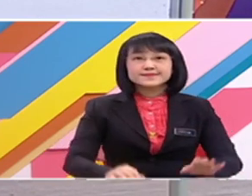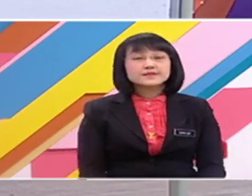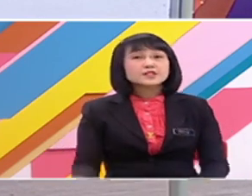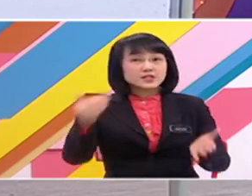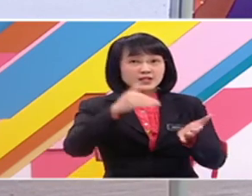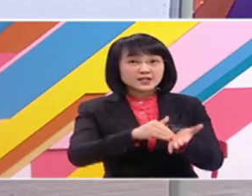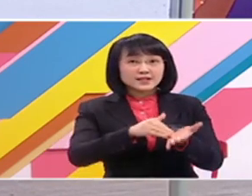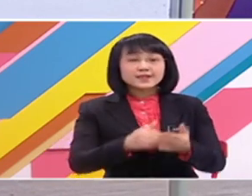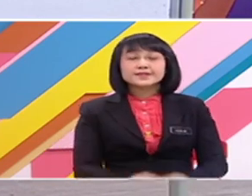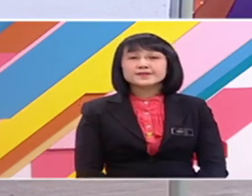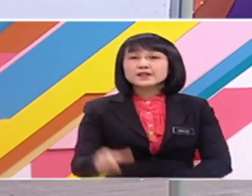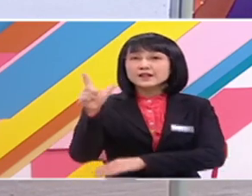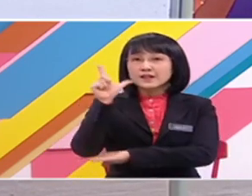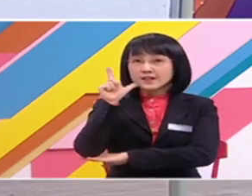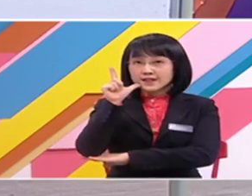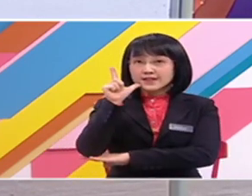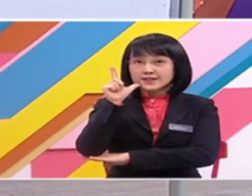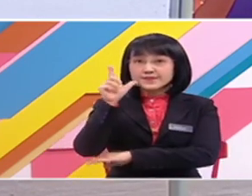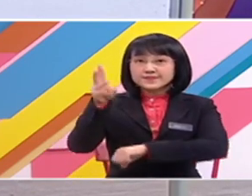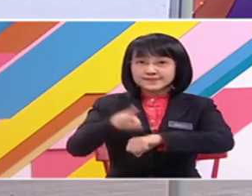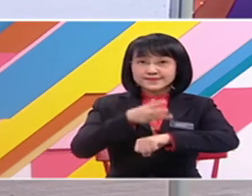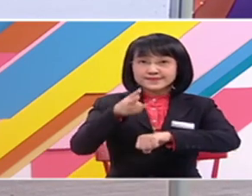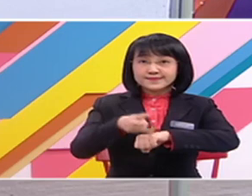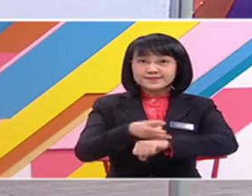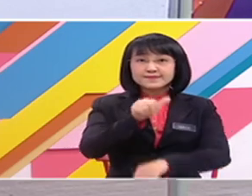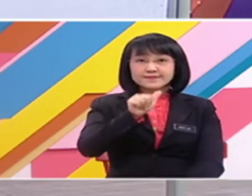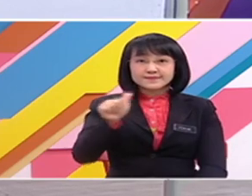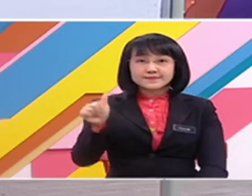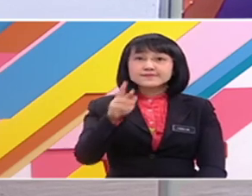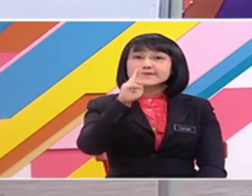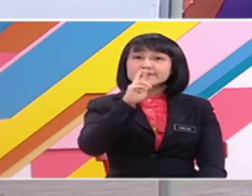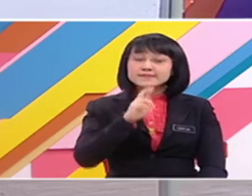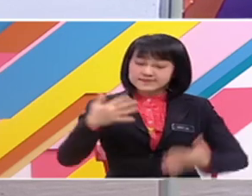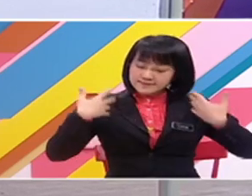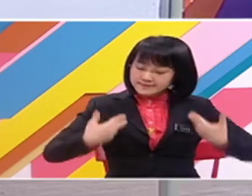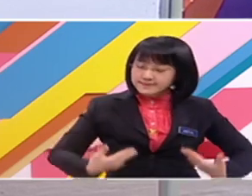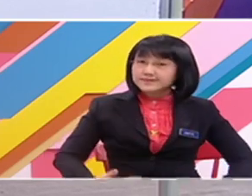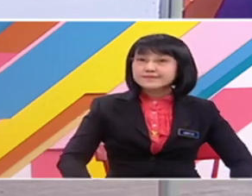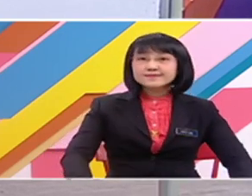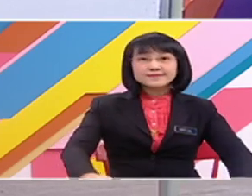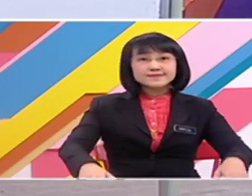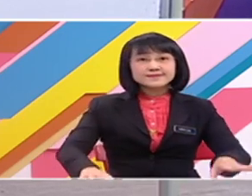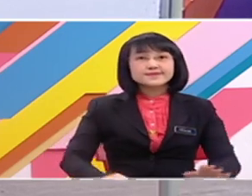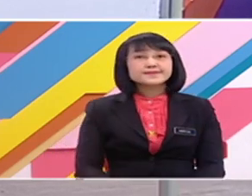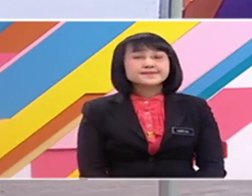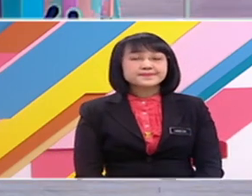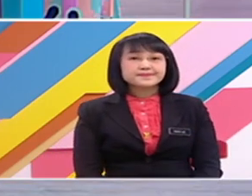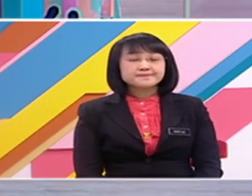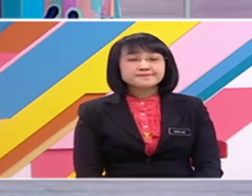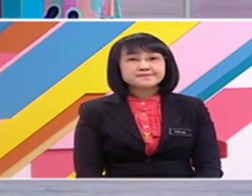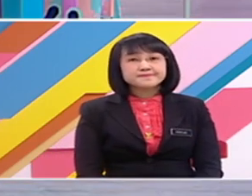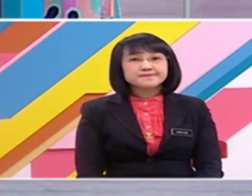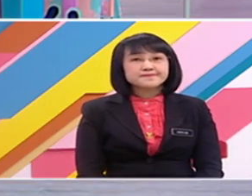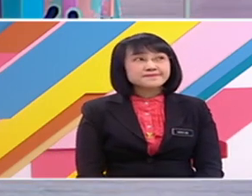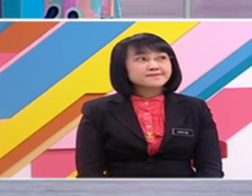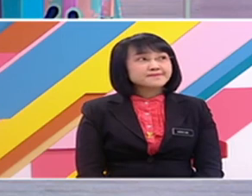again. Okay, Laila wears a red dress. Okay. So? So,